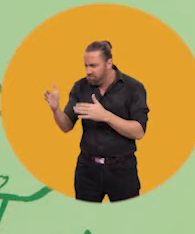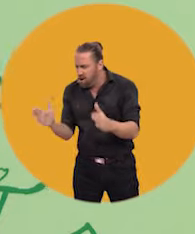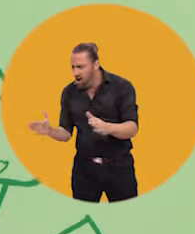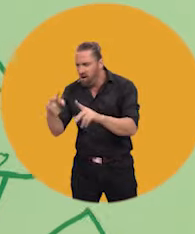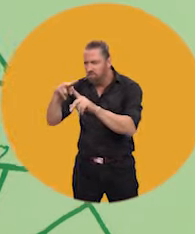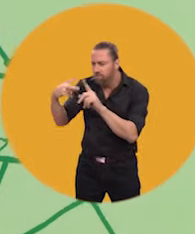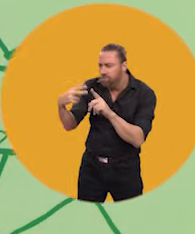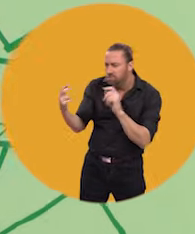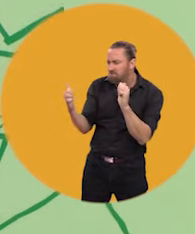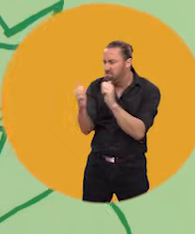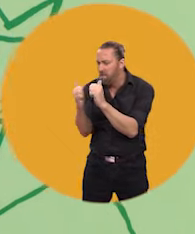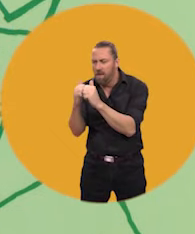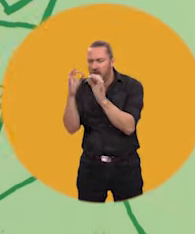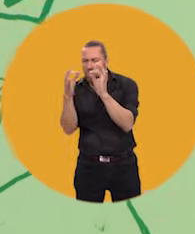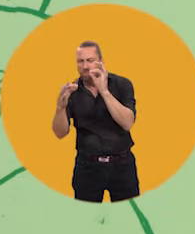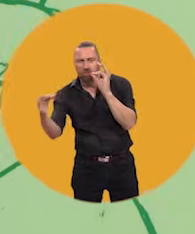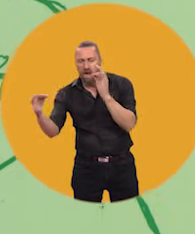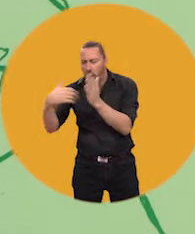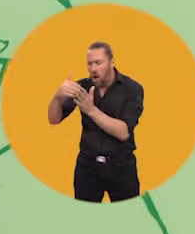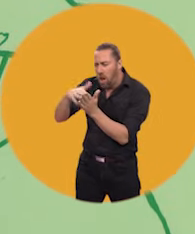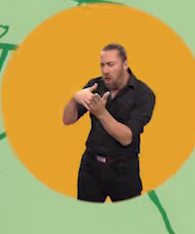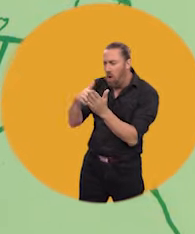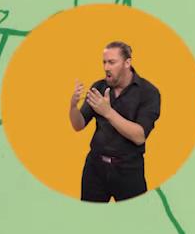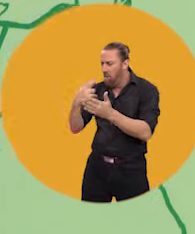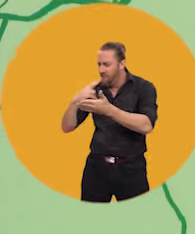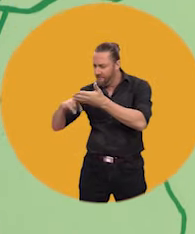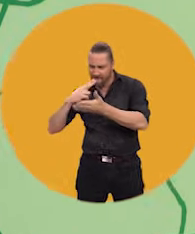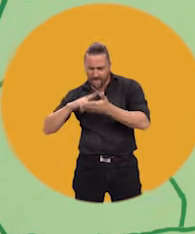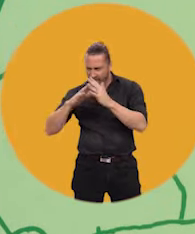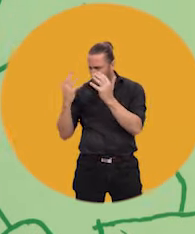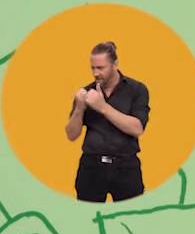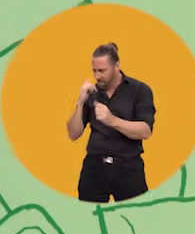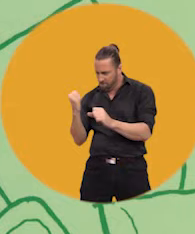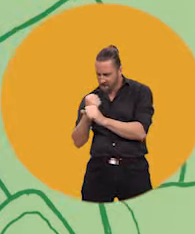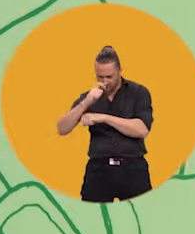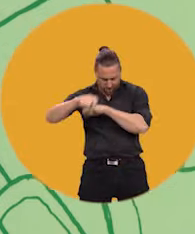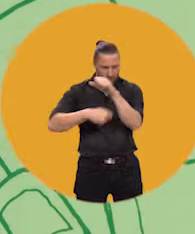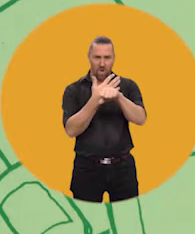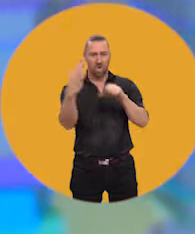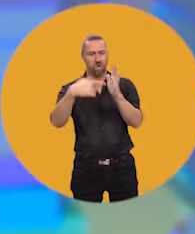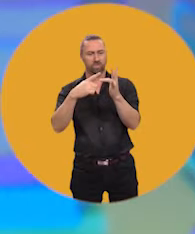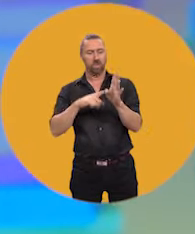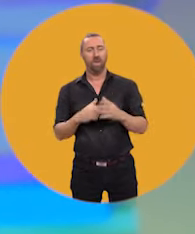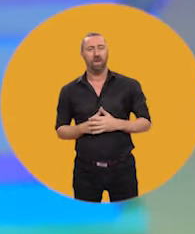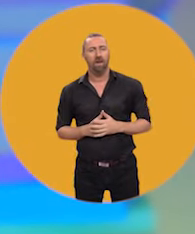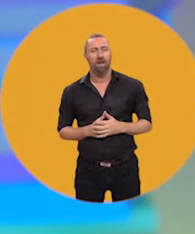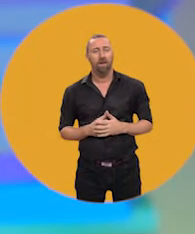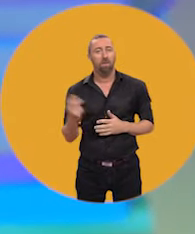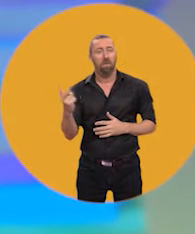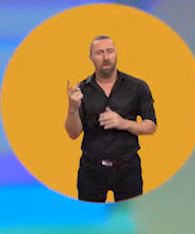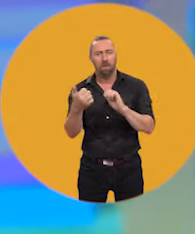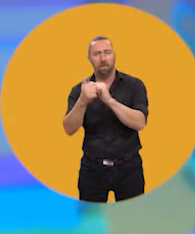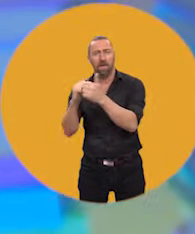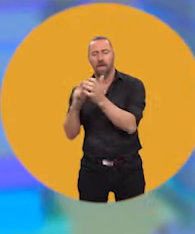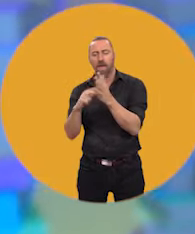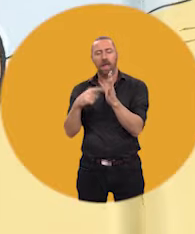boxes, scrap paper and string, with glue, wire and tape, they could make anything. Young